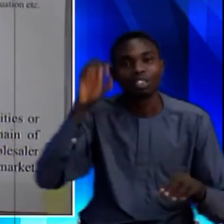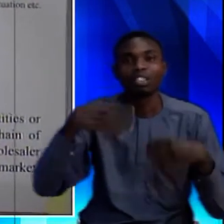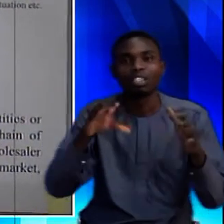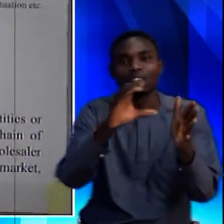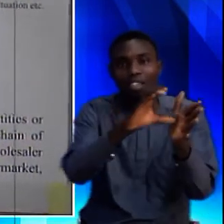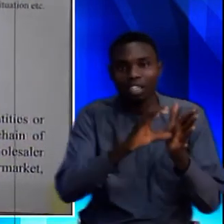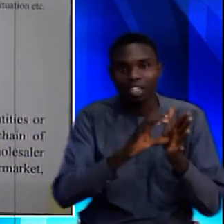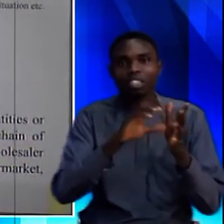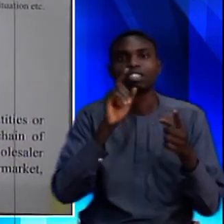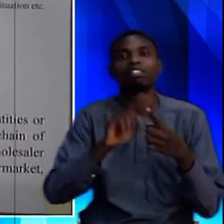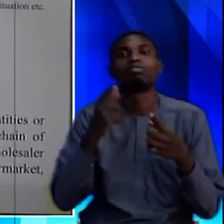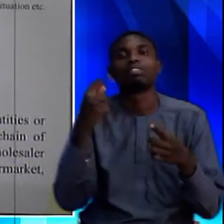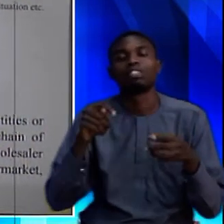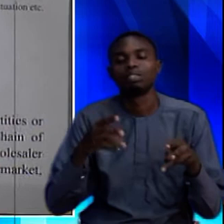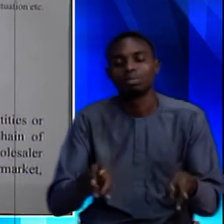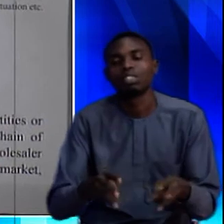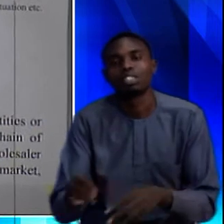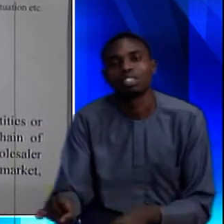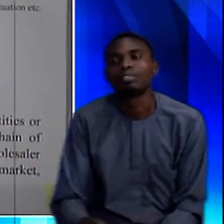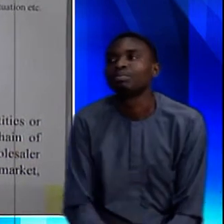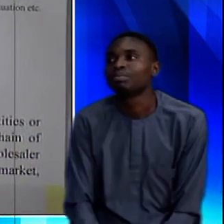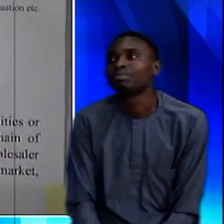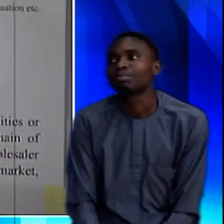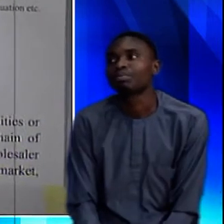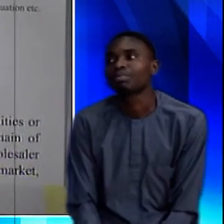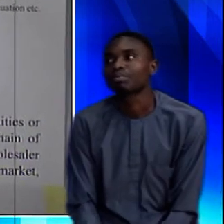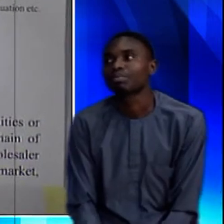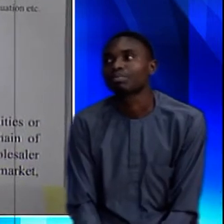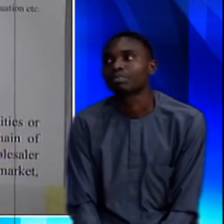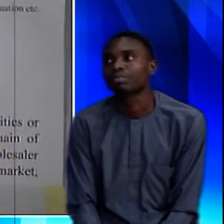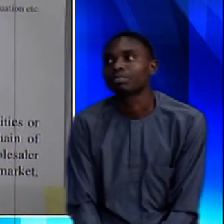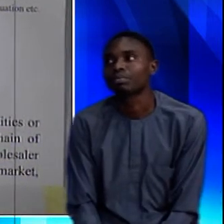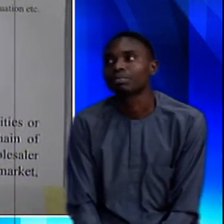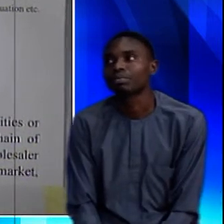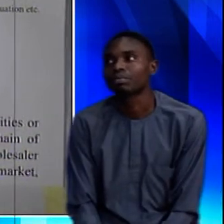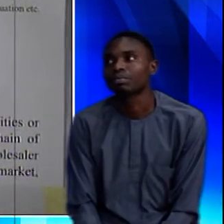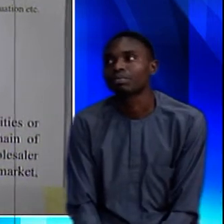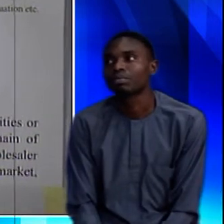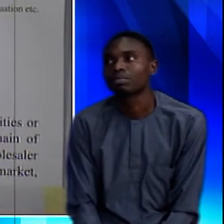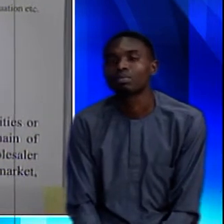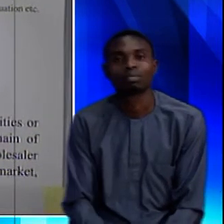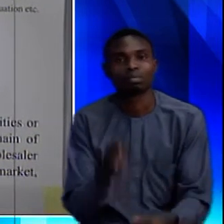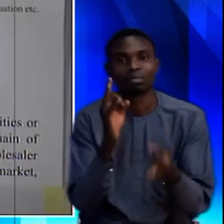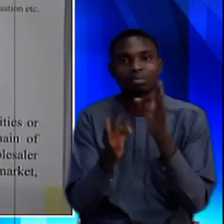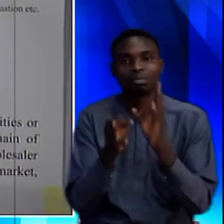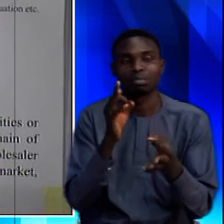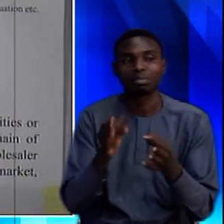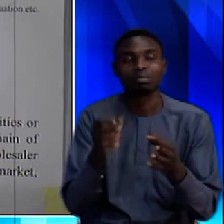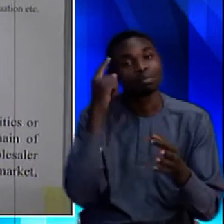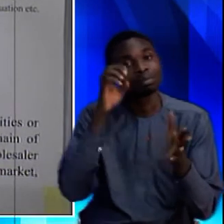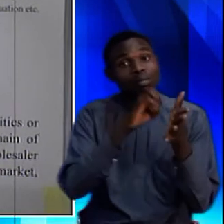because assuming a retailer comes into the wholesaler, maybe he has 50,000